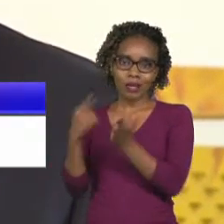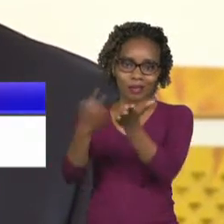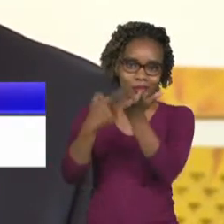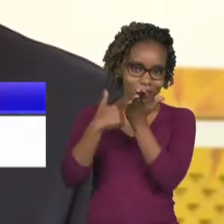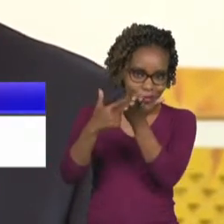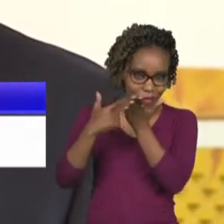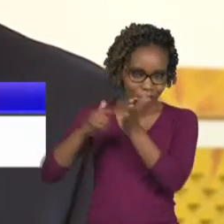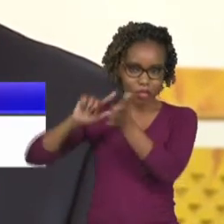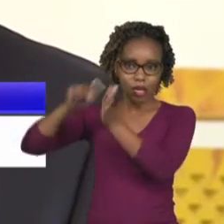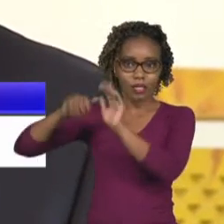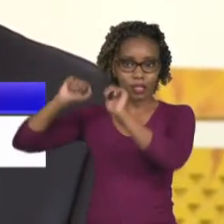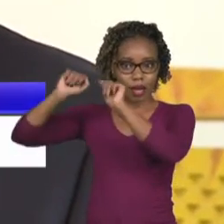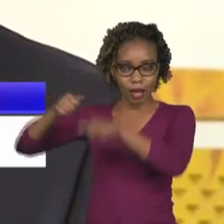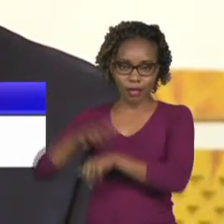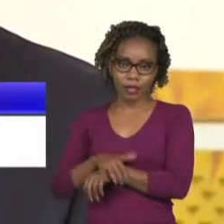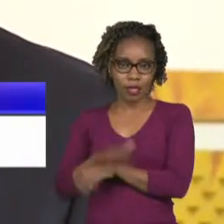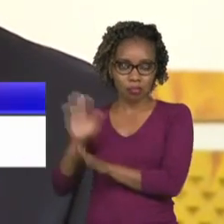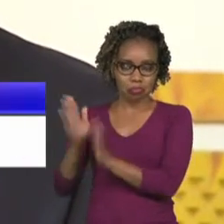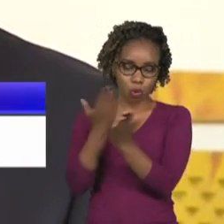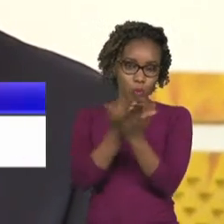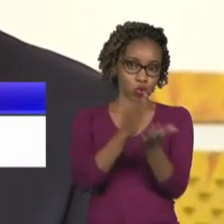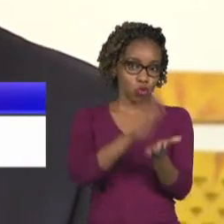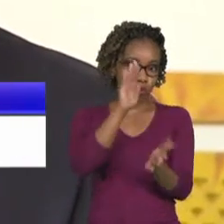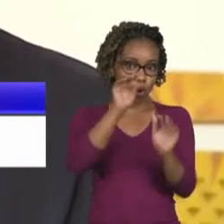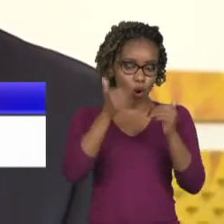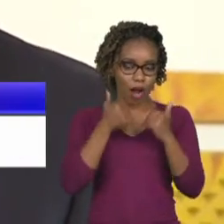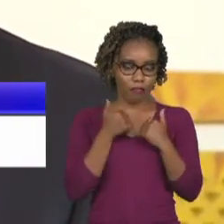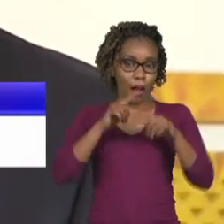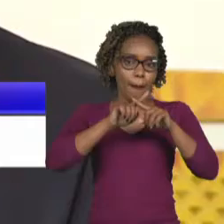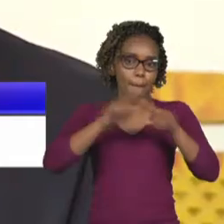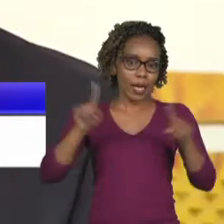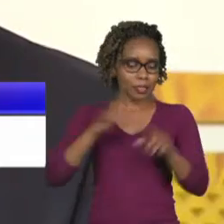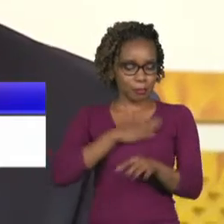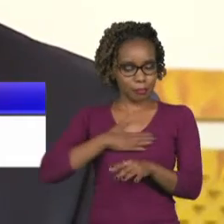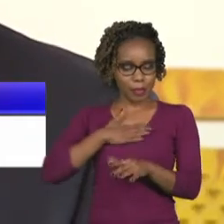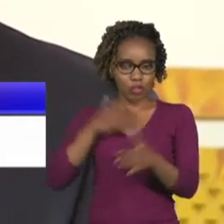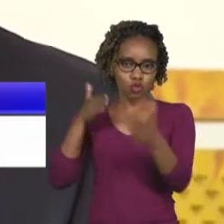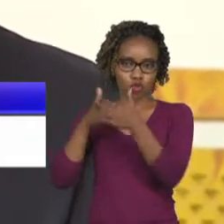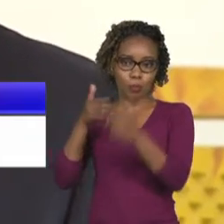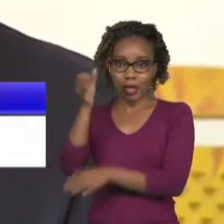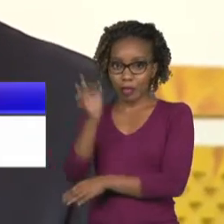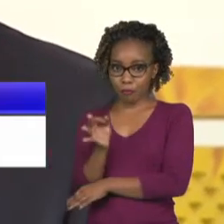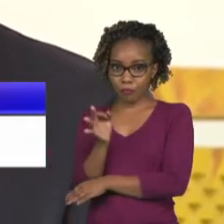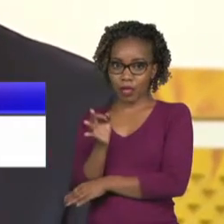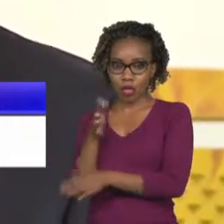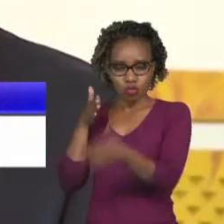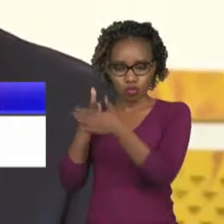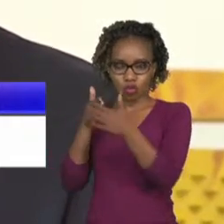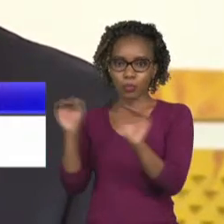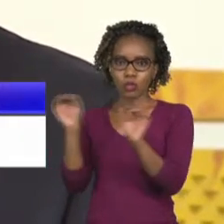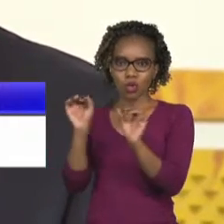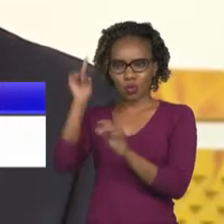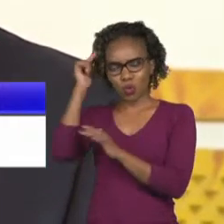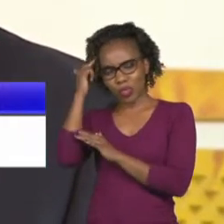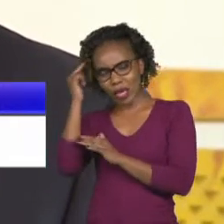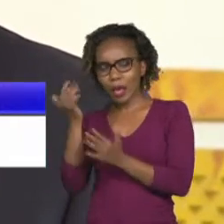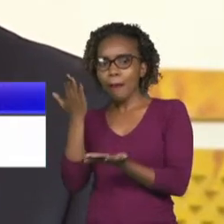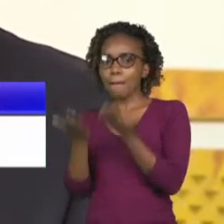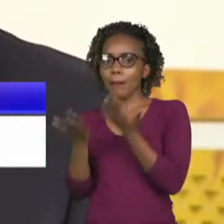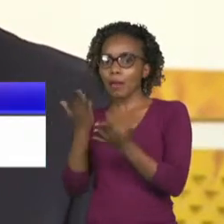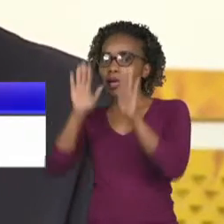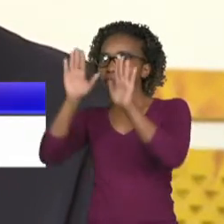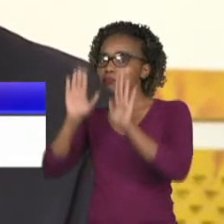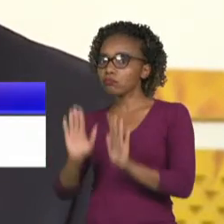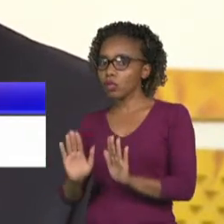later on. We can make more proposals, but call it off. If you don't call it off and you think it's absolutely crucial, which we